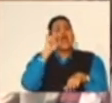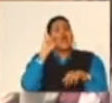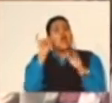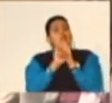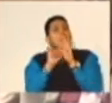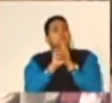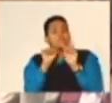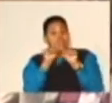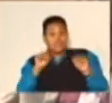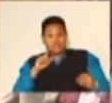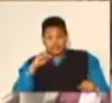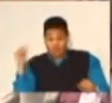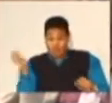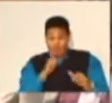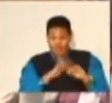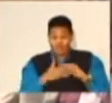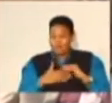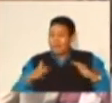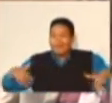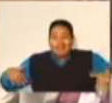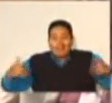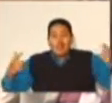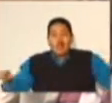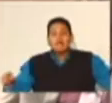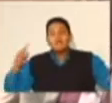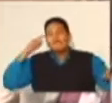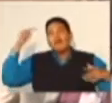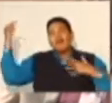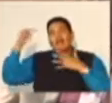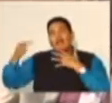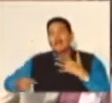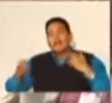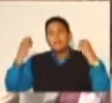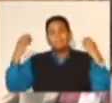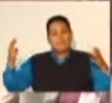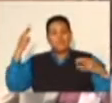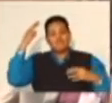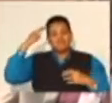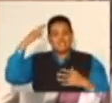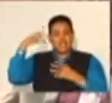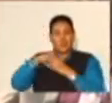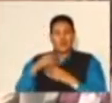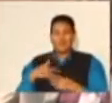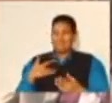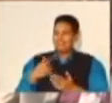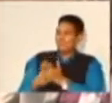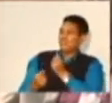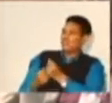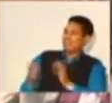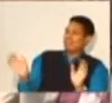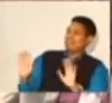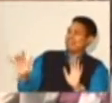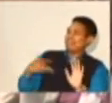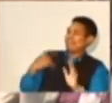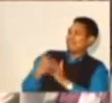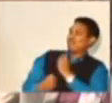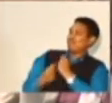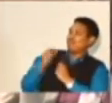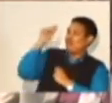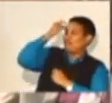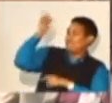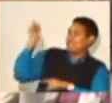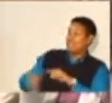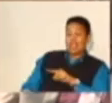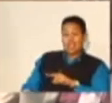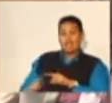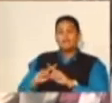Jamaicans. It has just not happened for many reasons, including those issues of trust in the state, which I raised earlier. However, the main